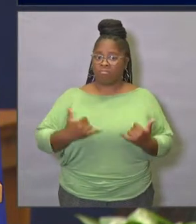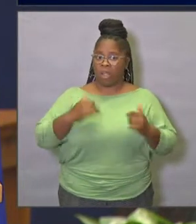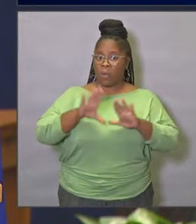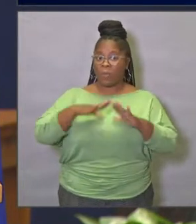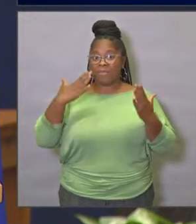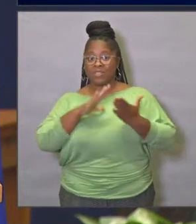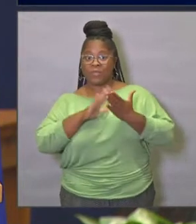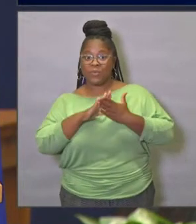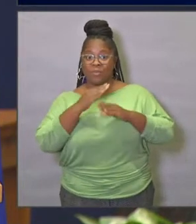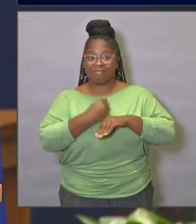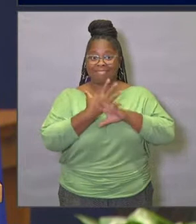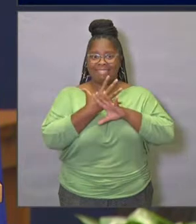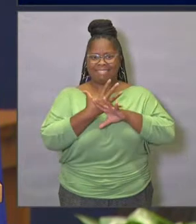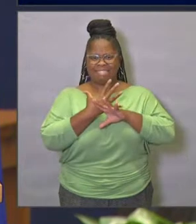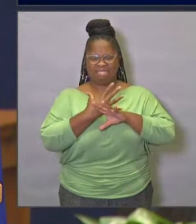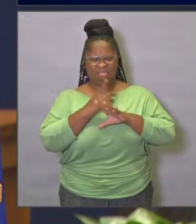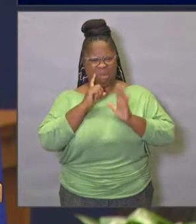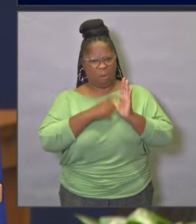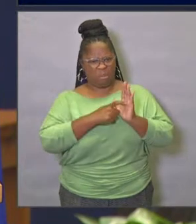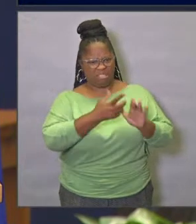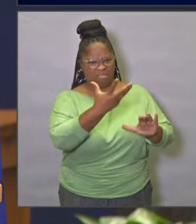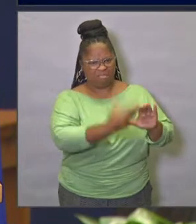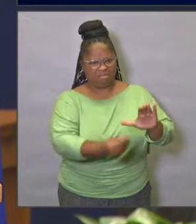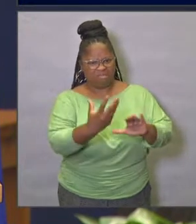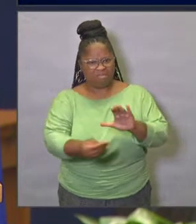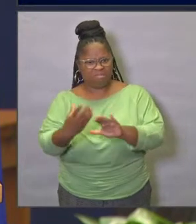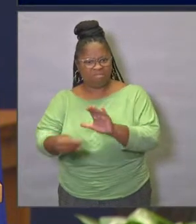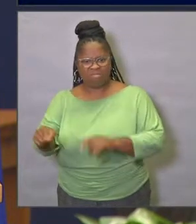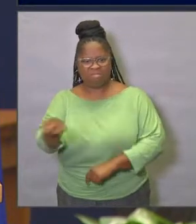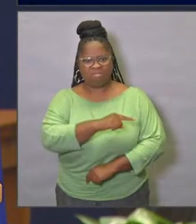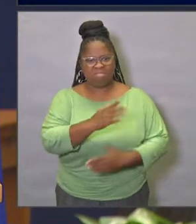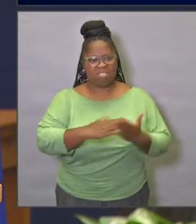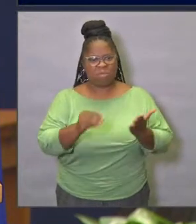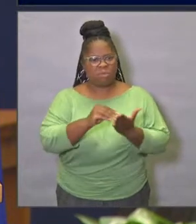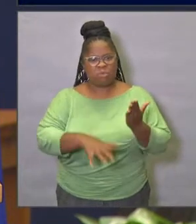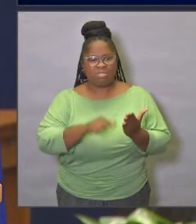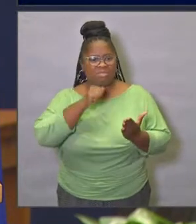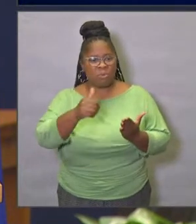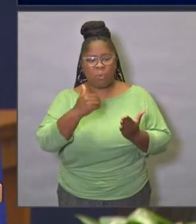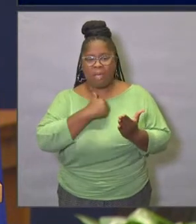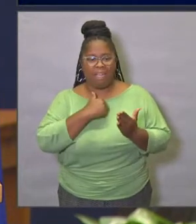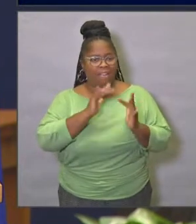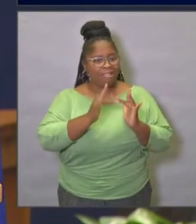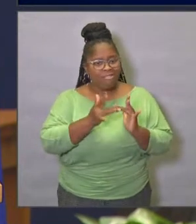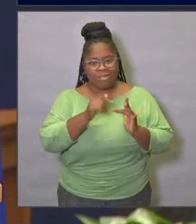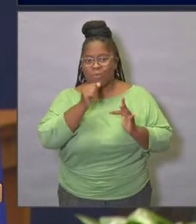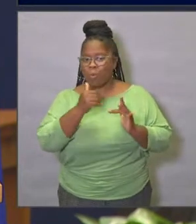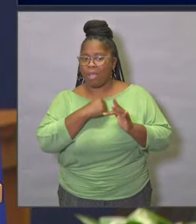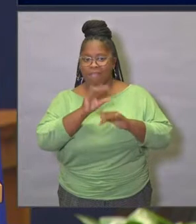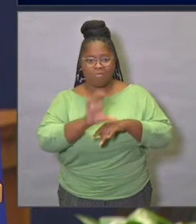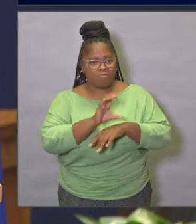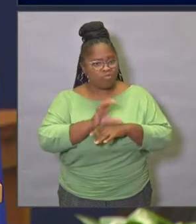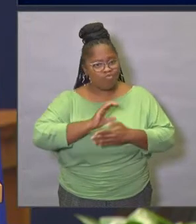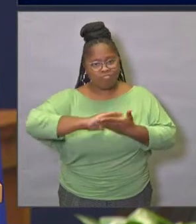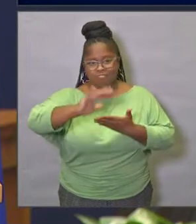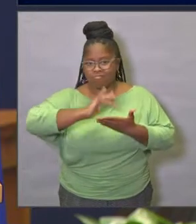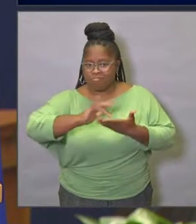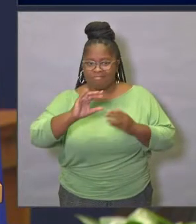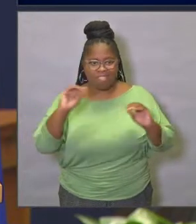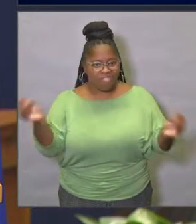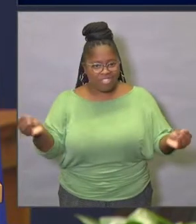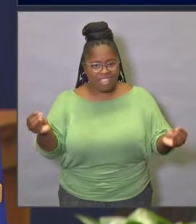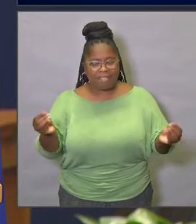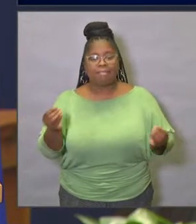digital divide among children trying to learn at home. In response, last week, the Board of Supervisors allocated nearly $13